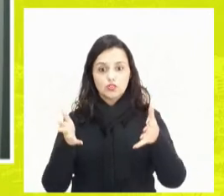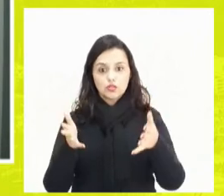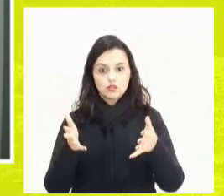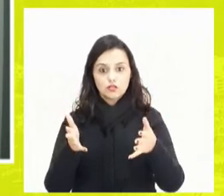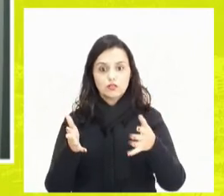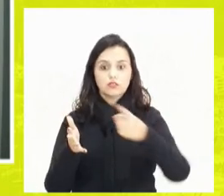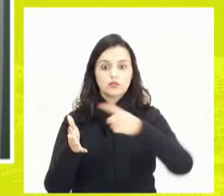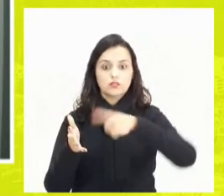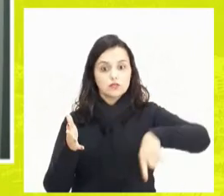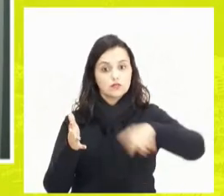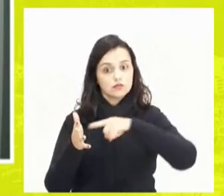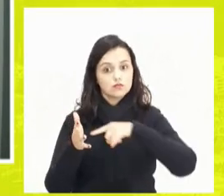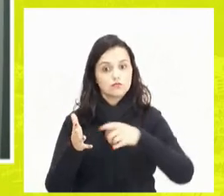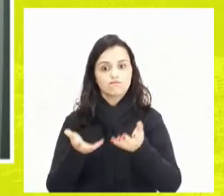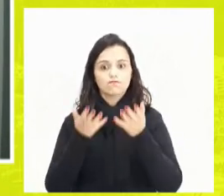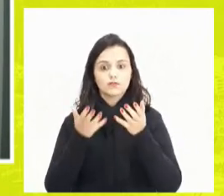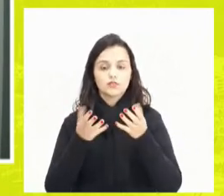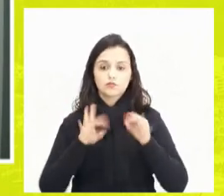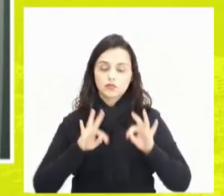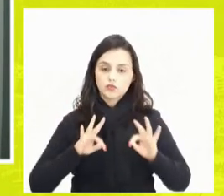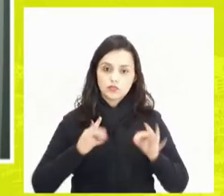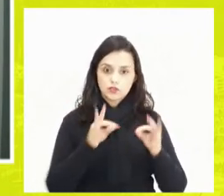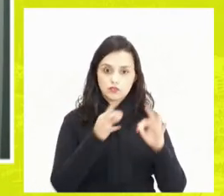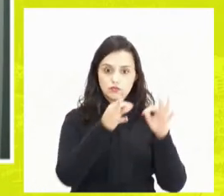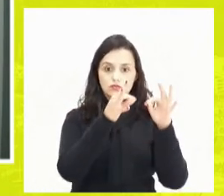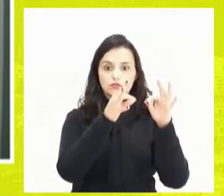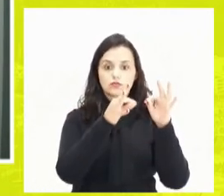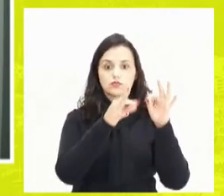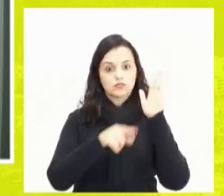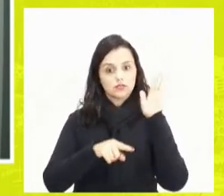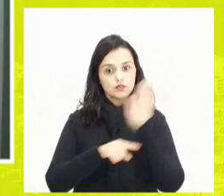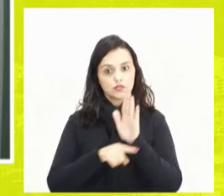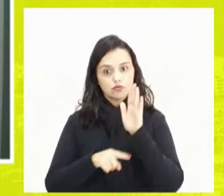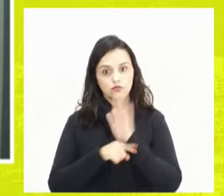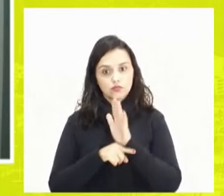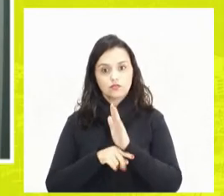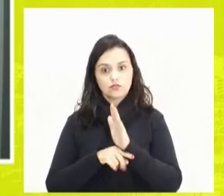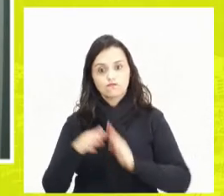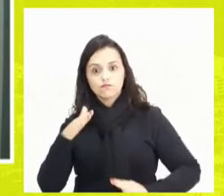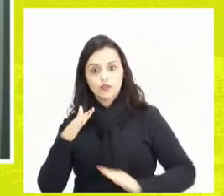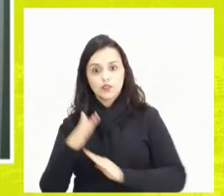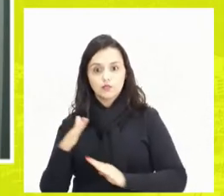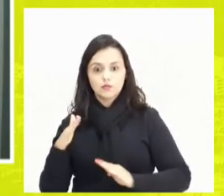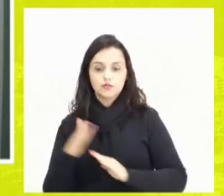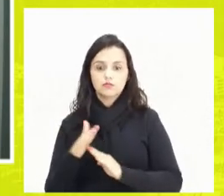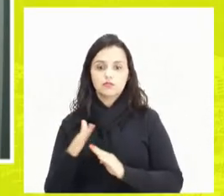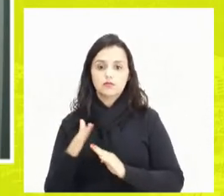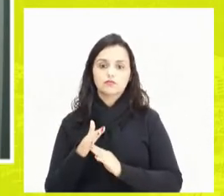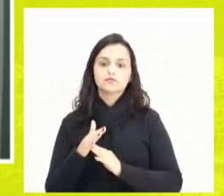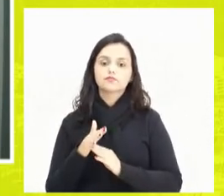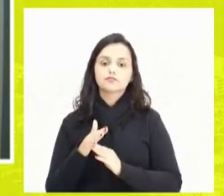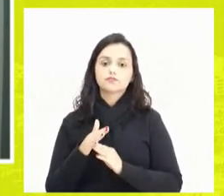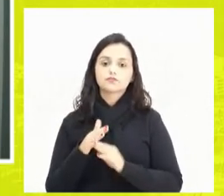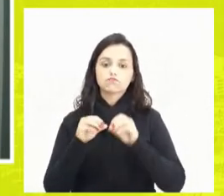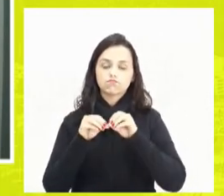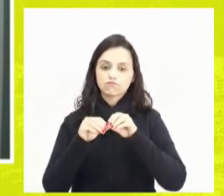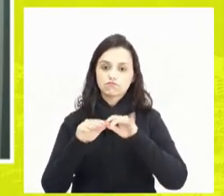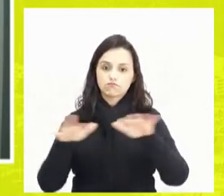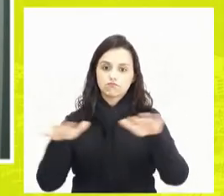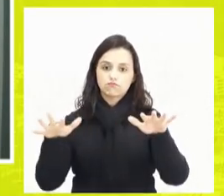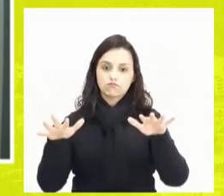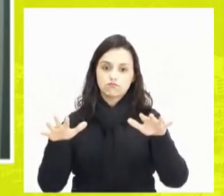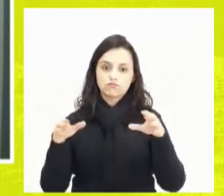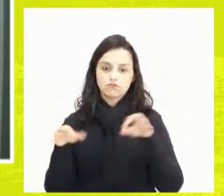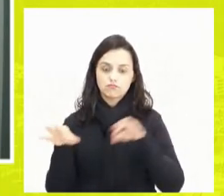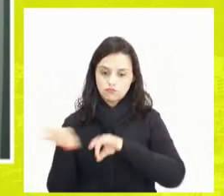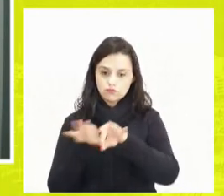we try to fight it and technology tries to limit the reach and try to try to